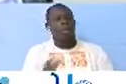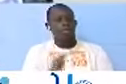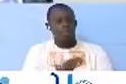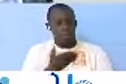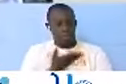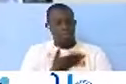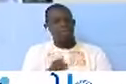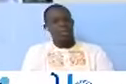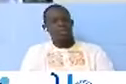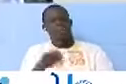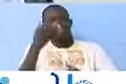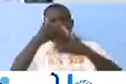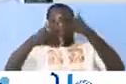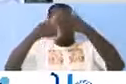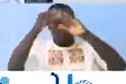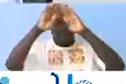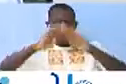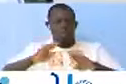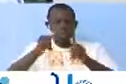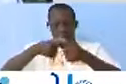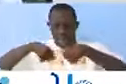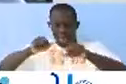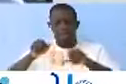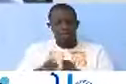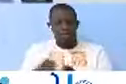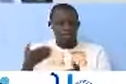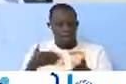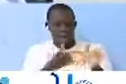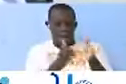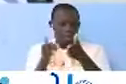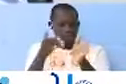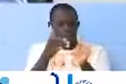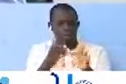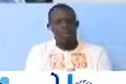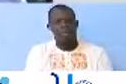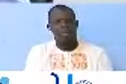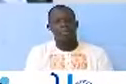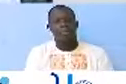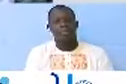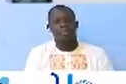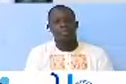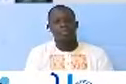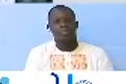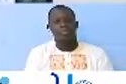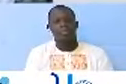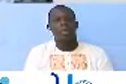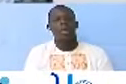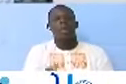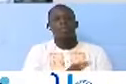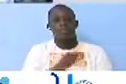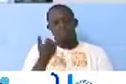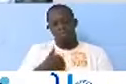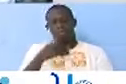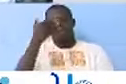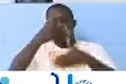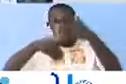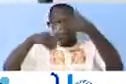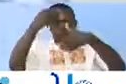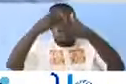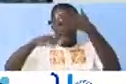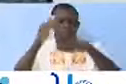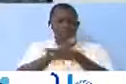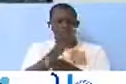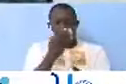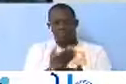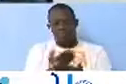the story building close to the seaside. Ñung ko bu alors la mam lo parce alors la fot tema a cente gi. They were building it but it was not yet completed.